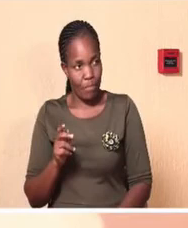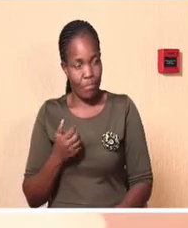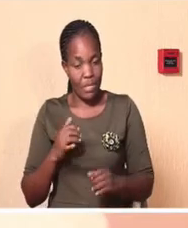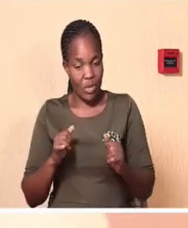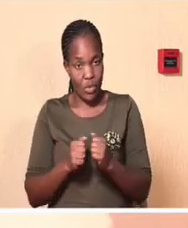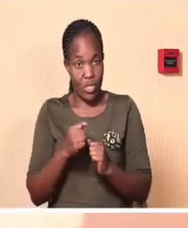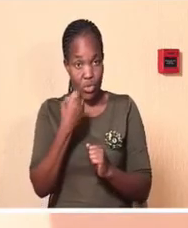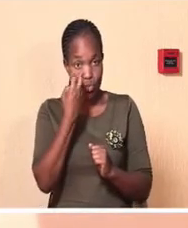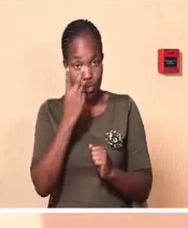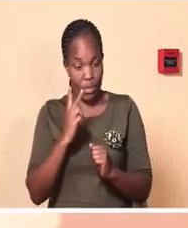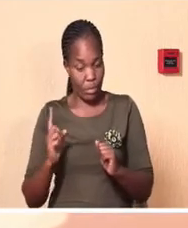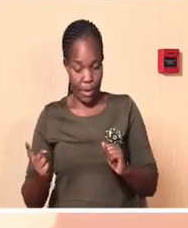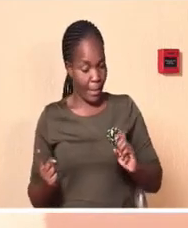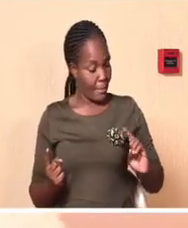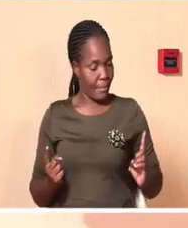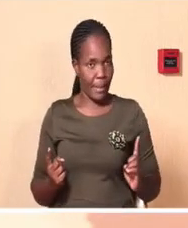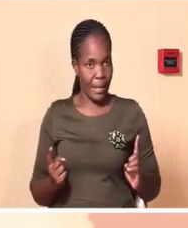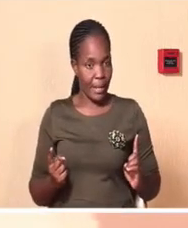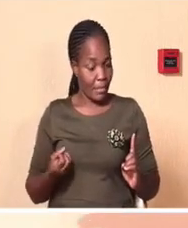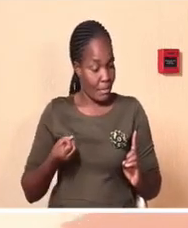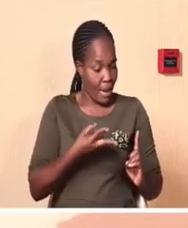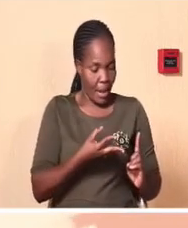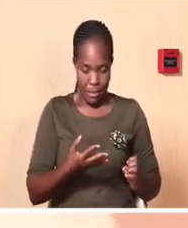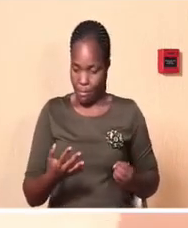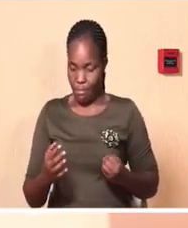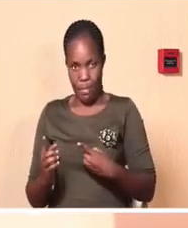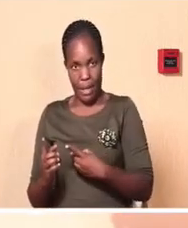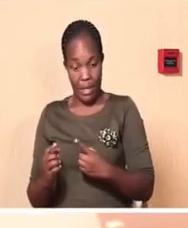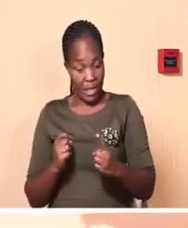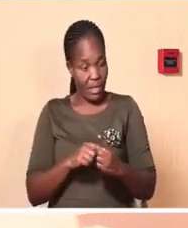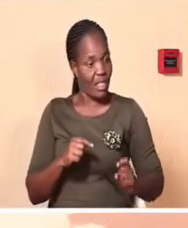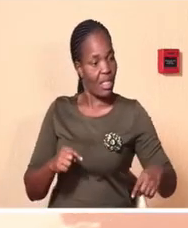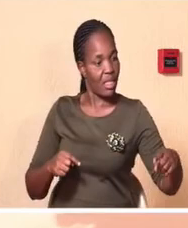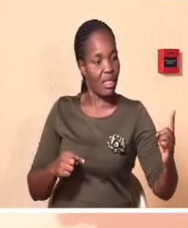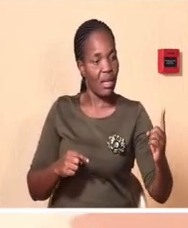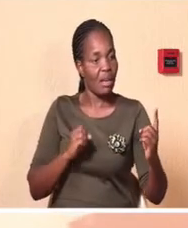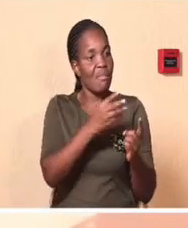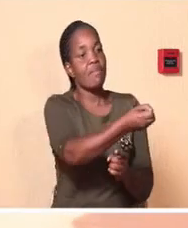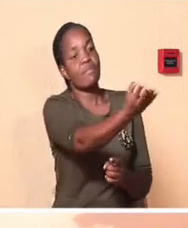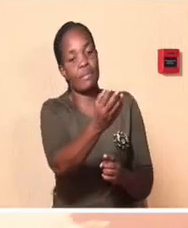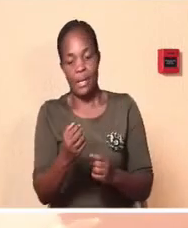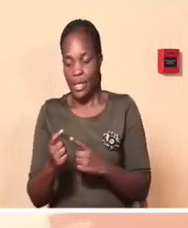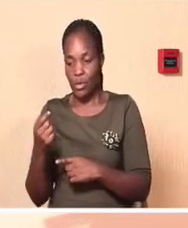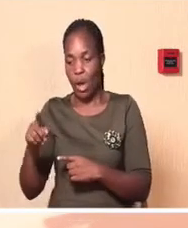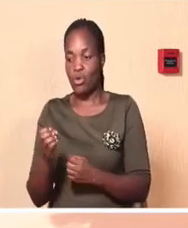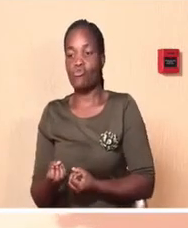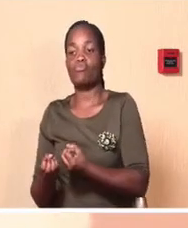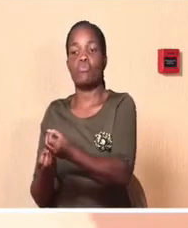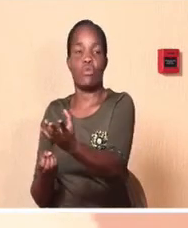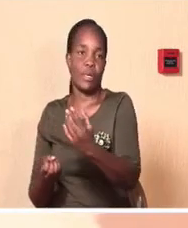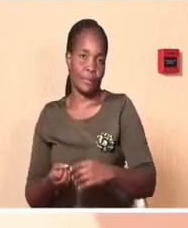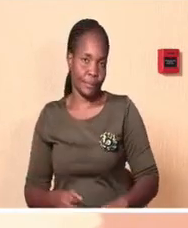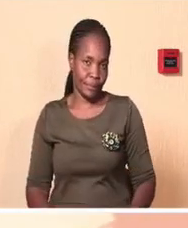home. If I infect them, they also go out. In my office, I'll say about